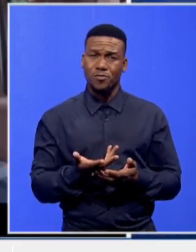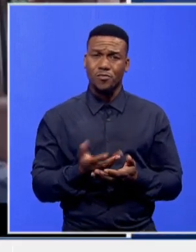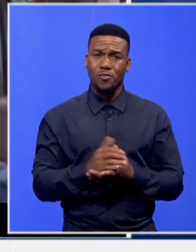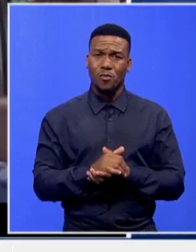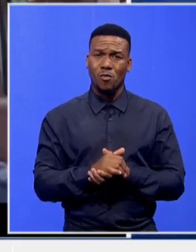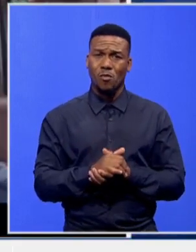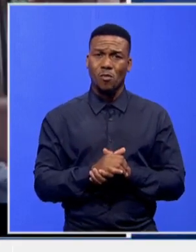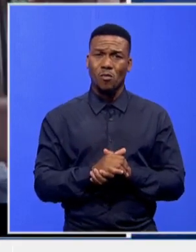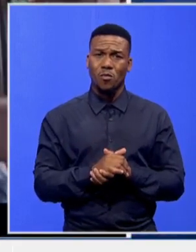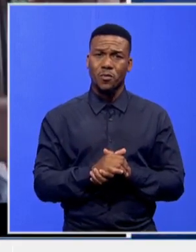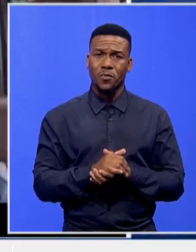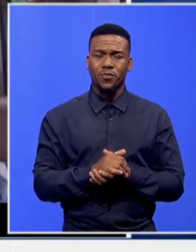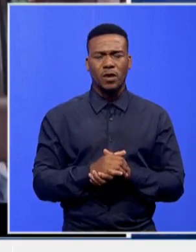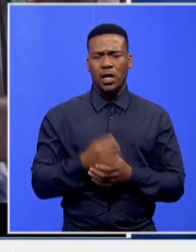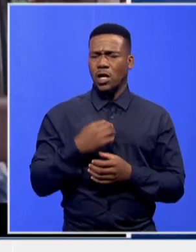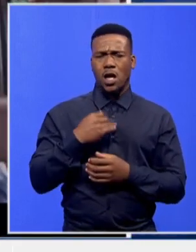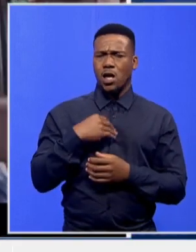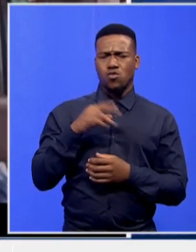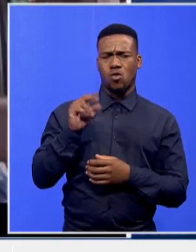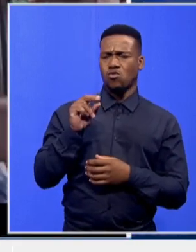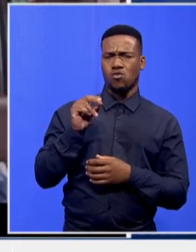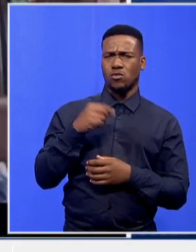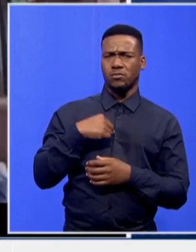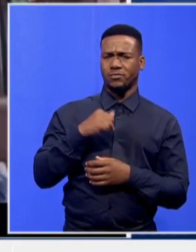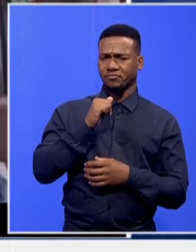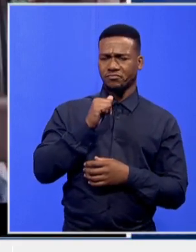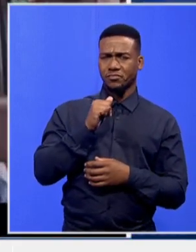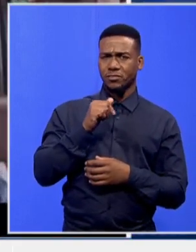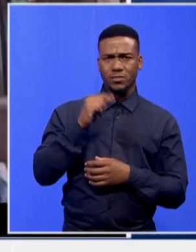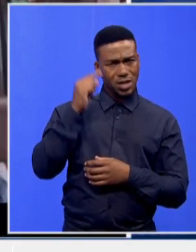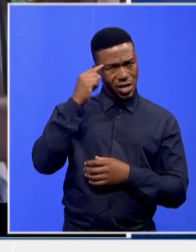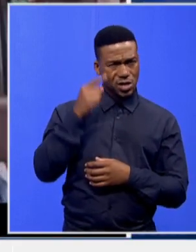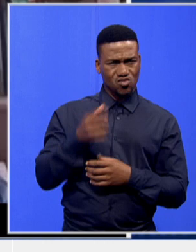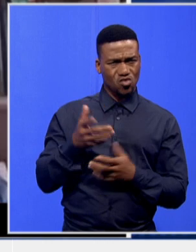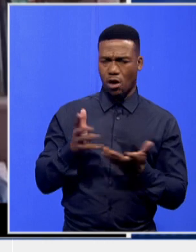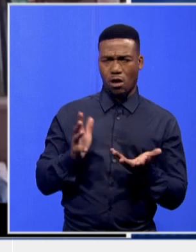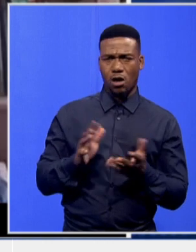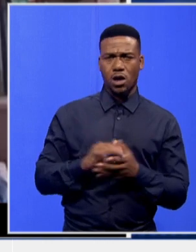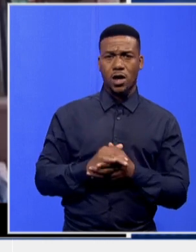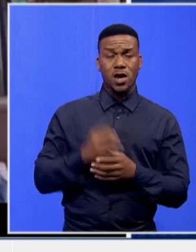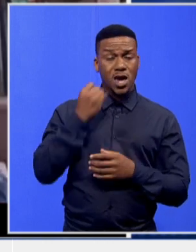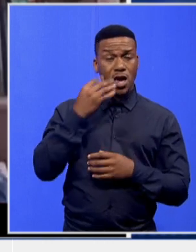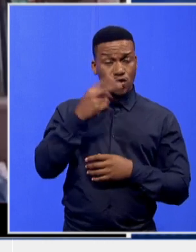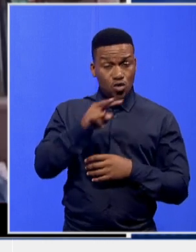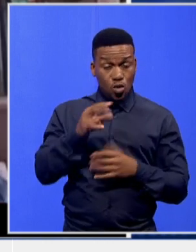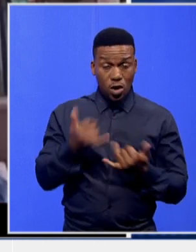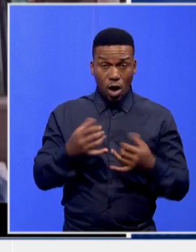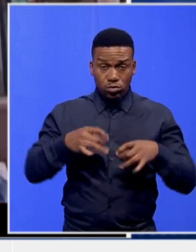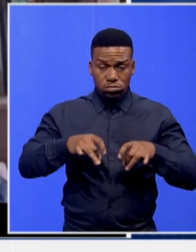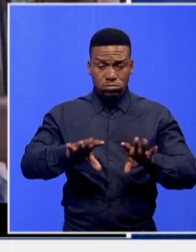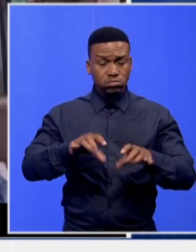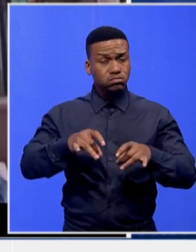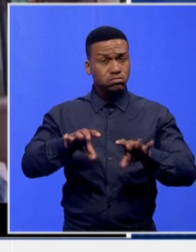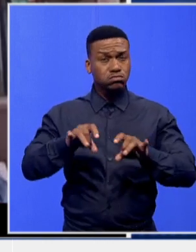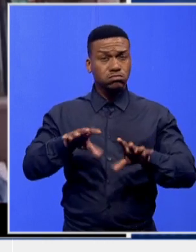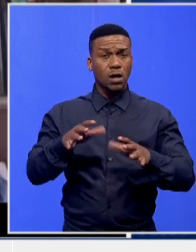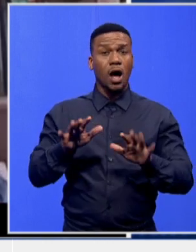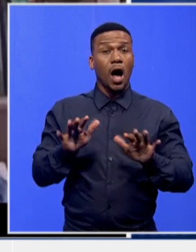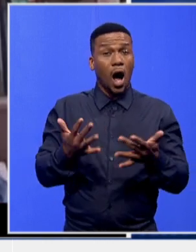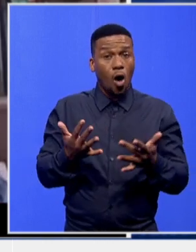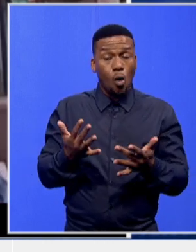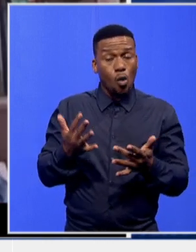No, I don't think so, because if you look at the irregular expenditure over the past couple of years, since we started with